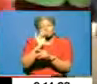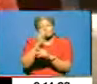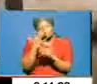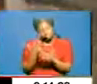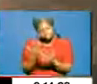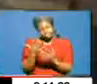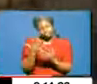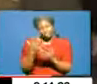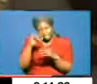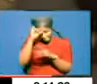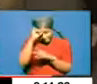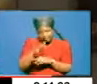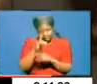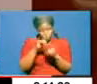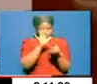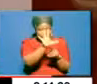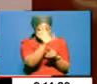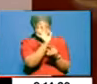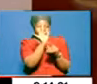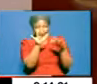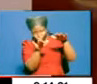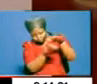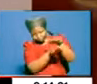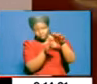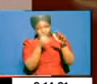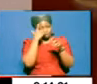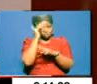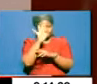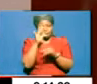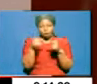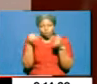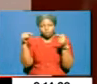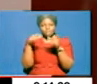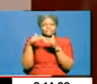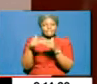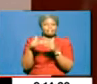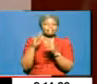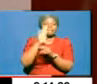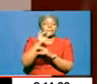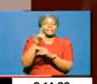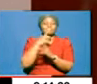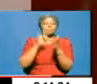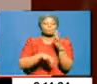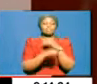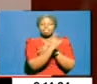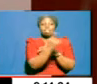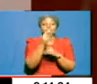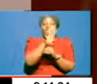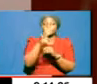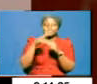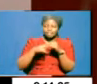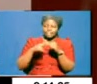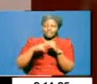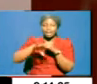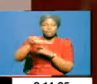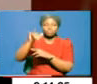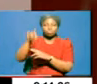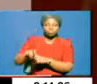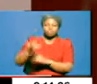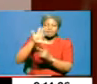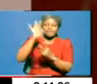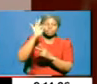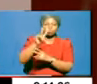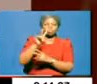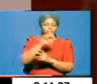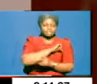sex. The bill further proposes that each of the 47 counties should elect two senators, a man and a woman, meaning